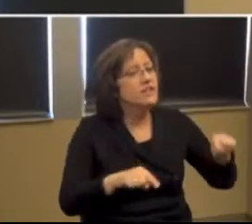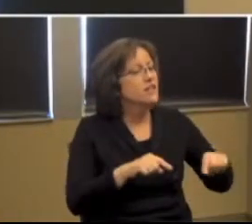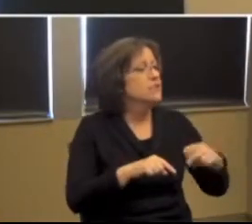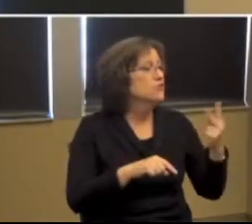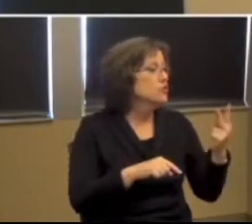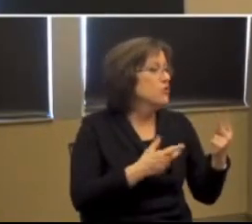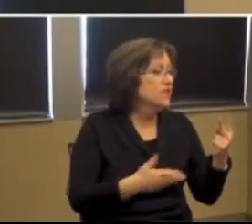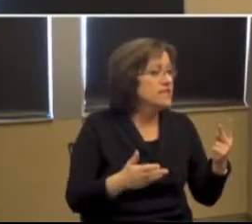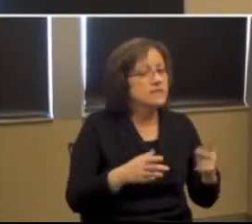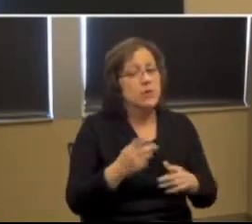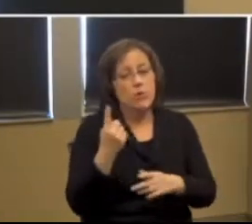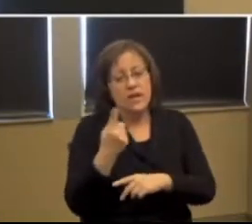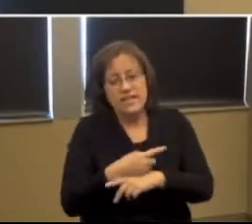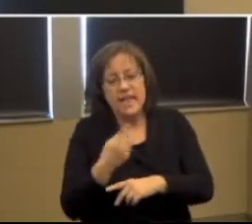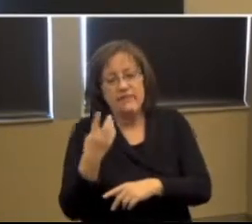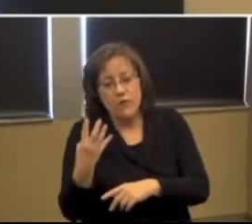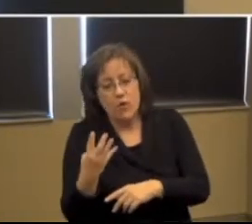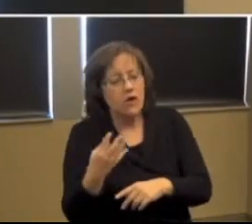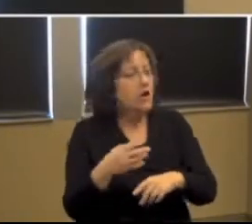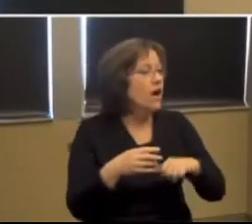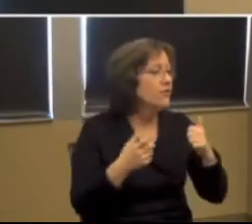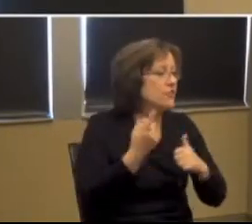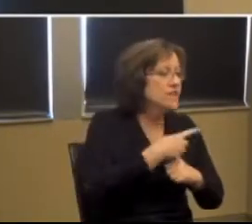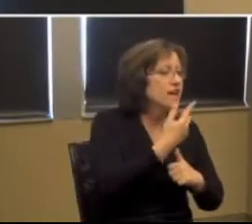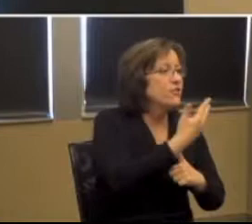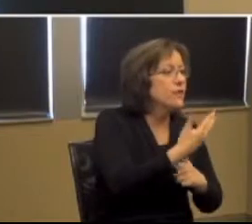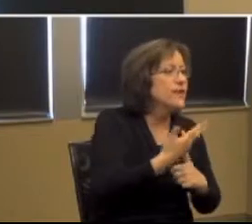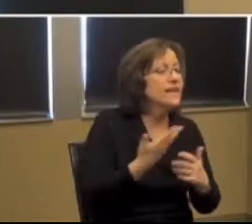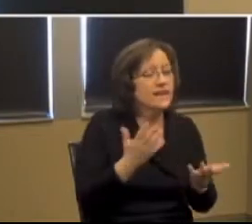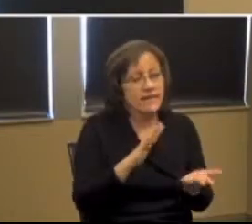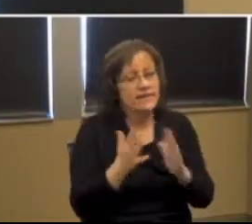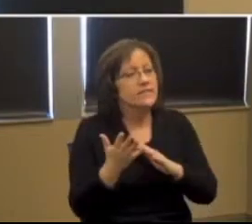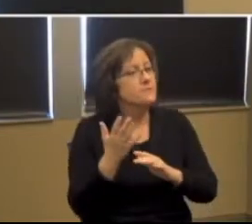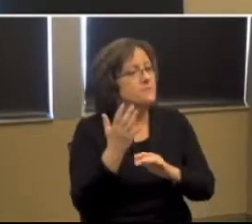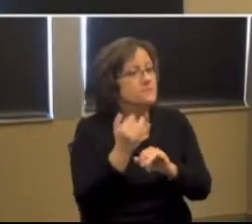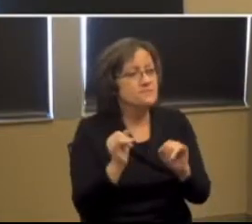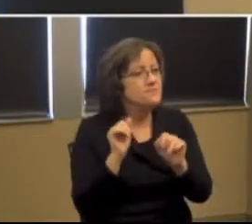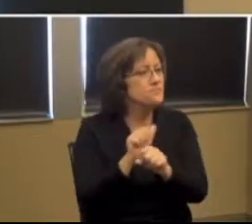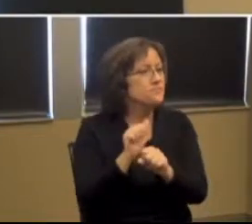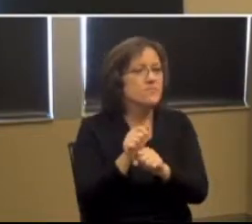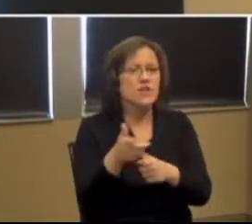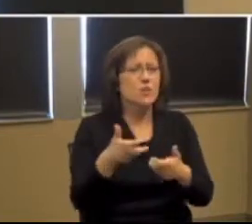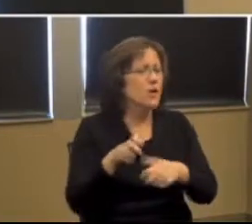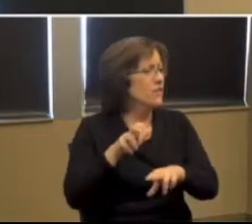that, 3, some days it was 5, some days it was 4. Remember, this is independent work, so you also don't want them sitting at